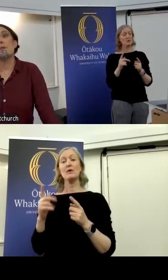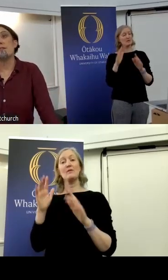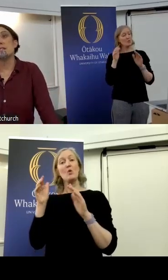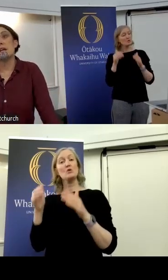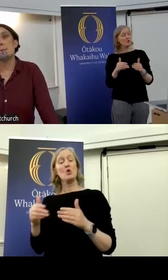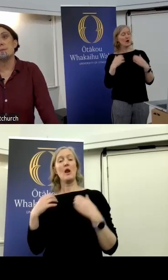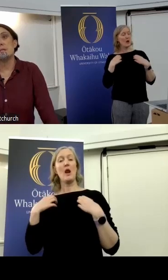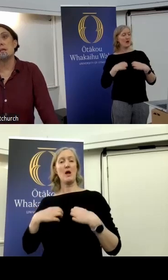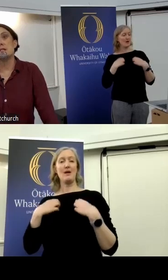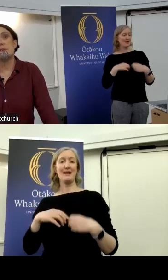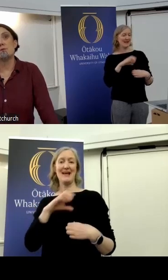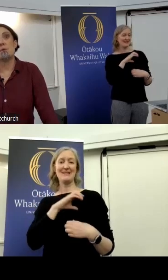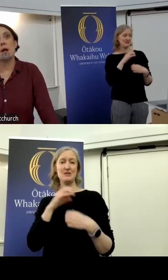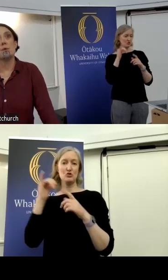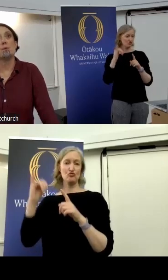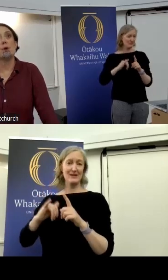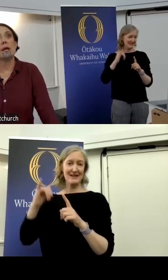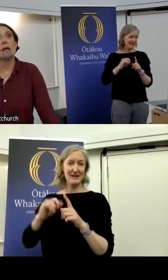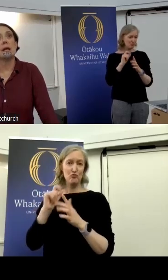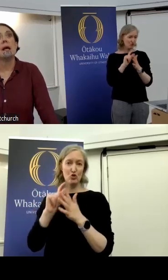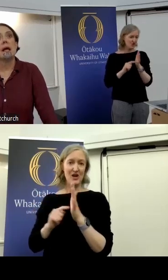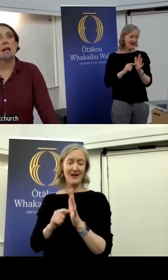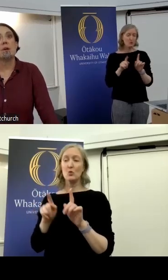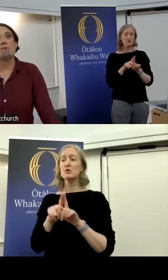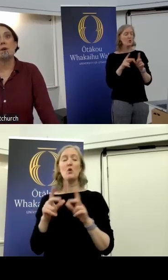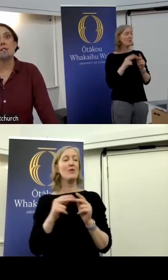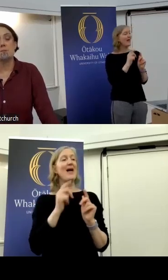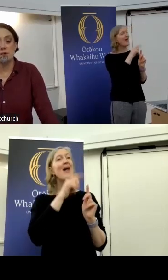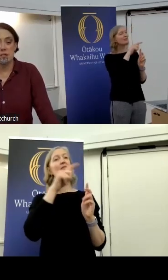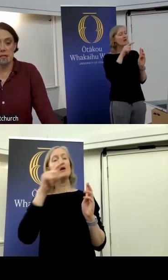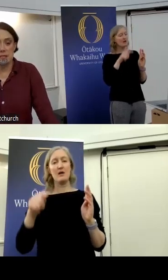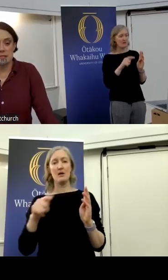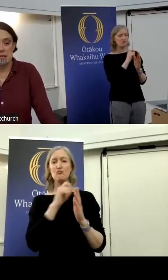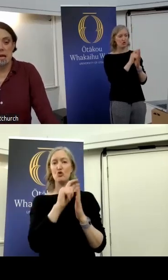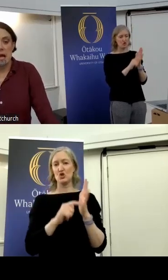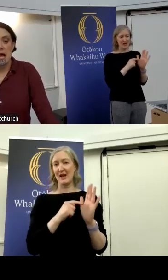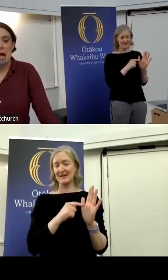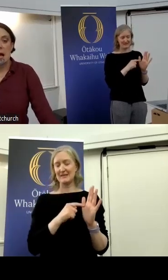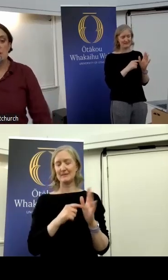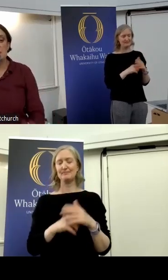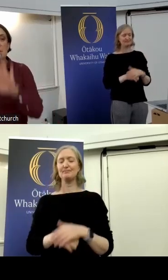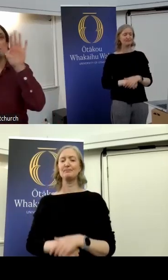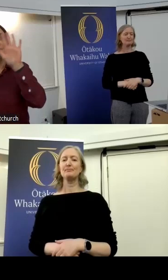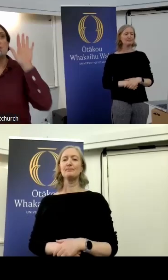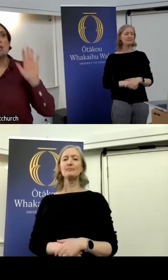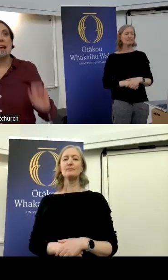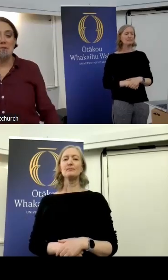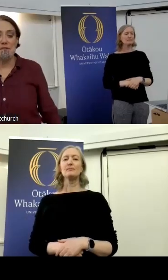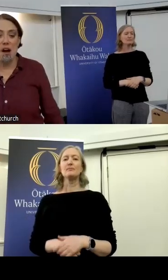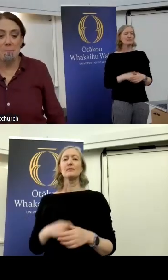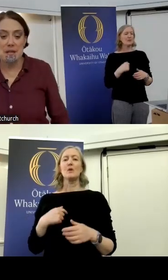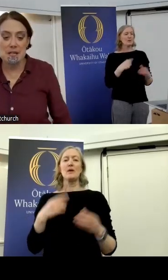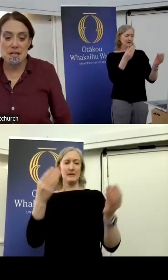also with other teams in Te Whatuora who are working in equity-focused projects. We did a bit of revision